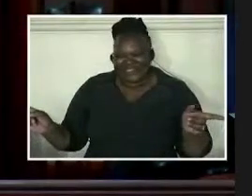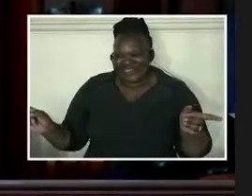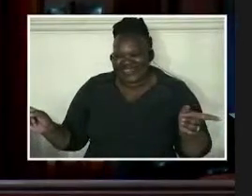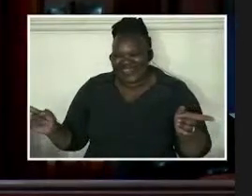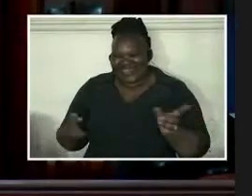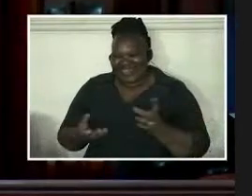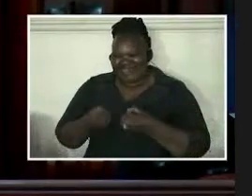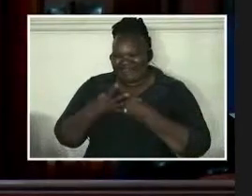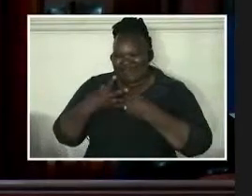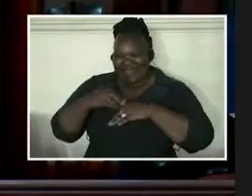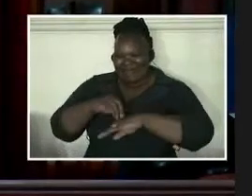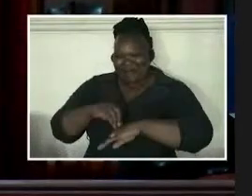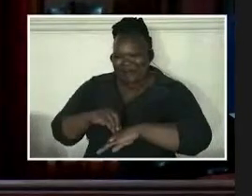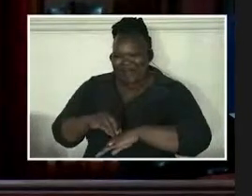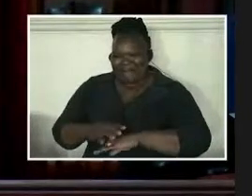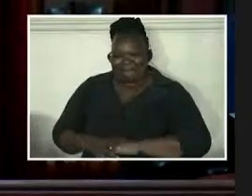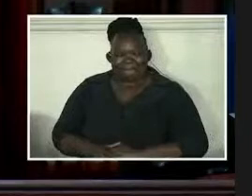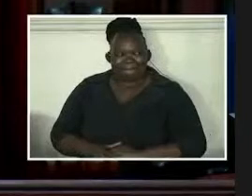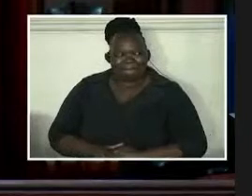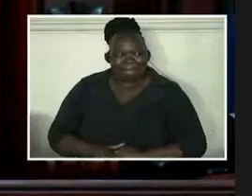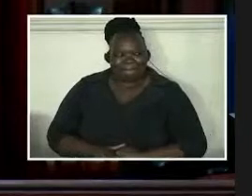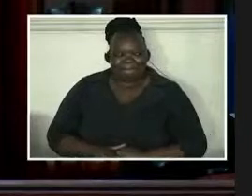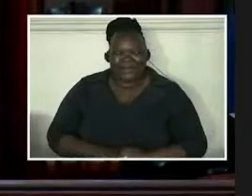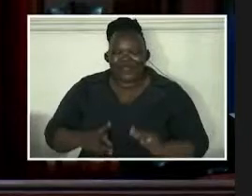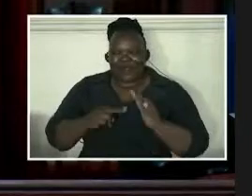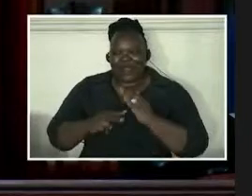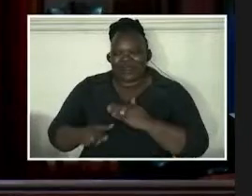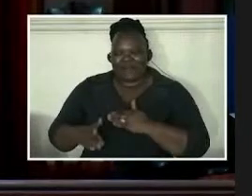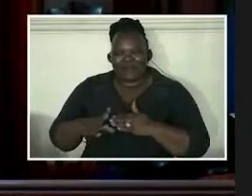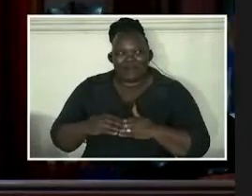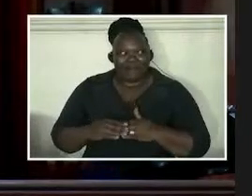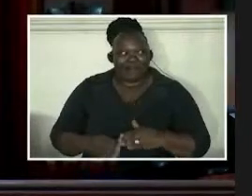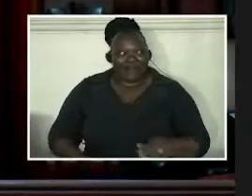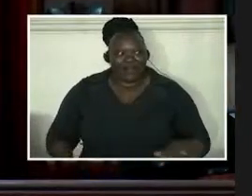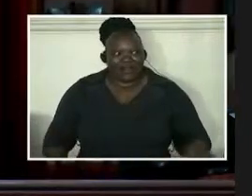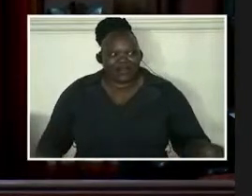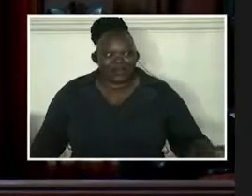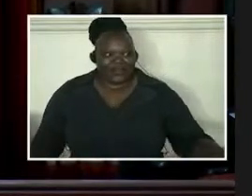a problem honorable members